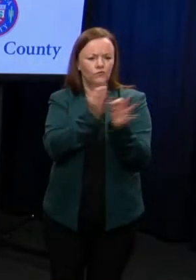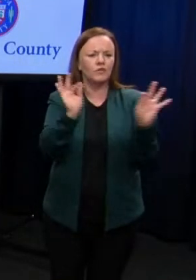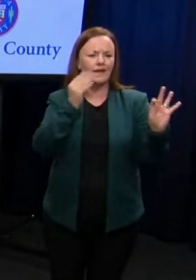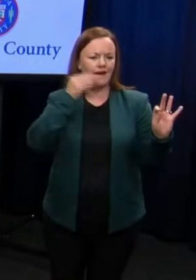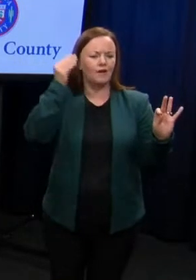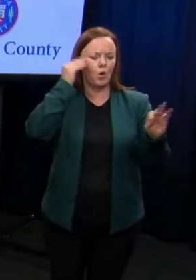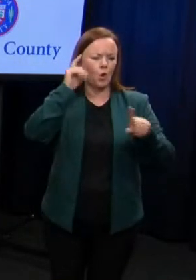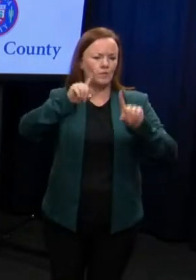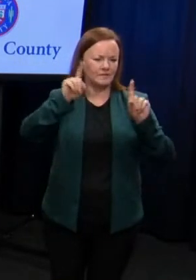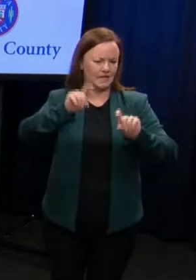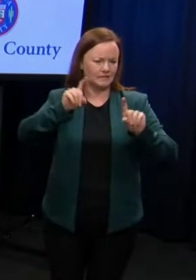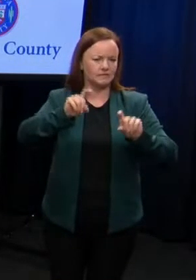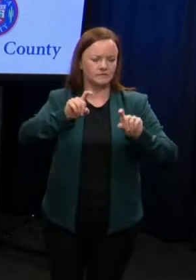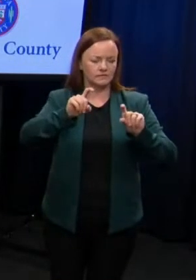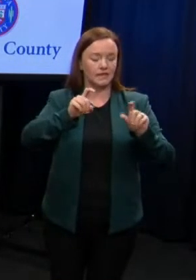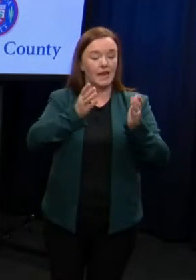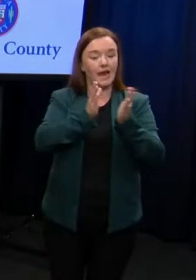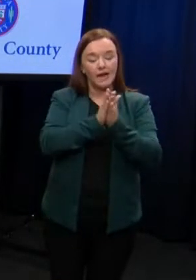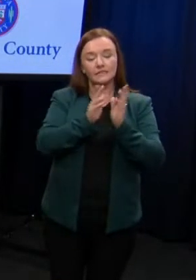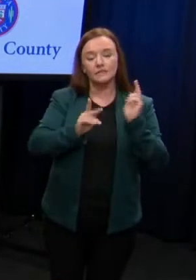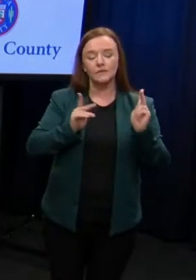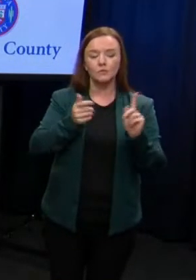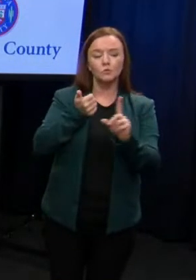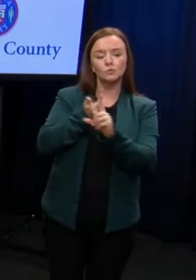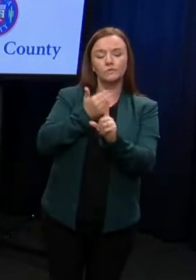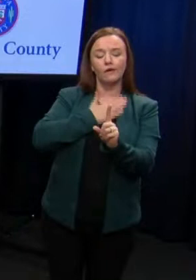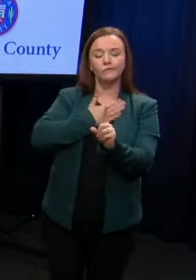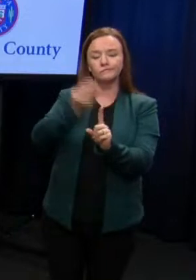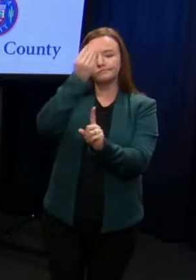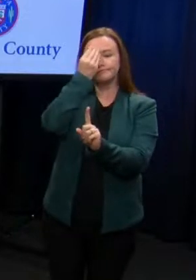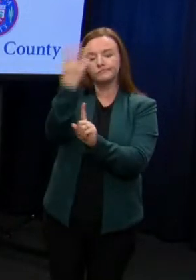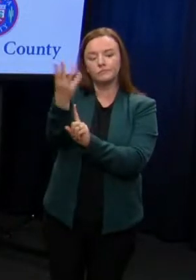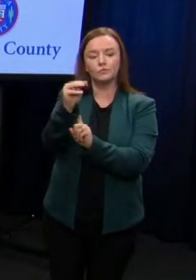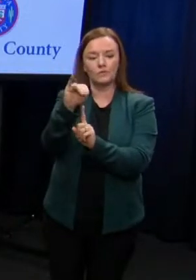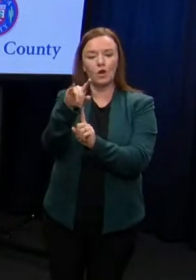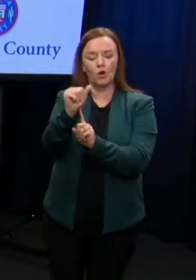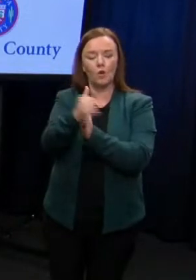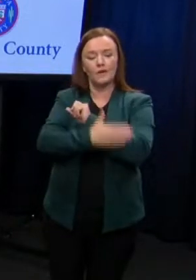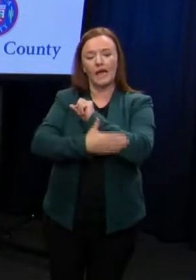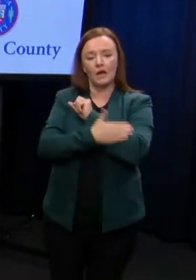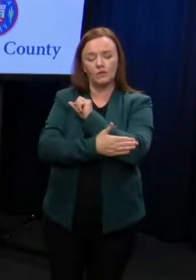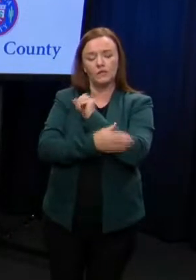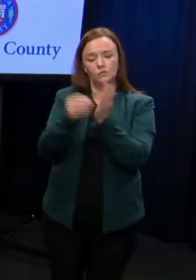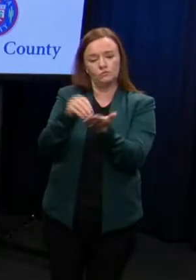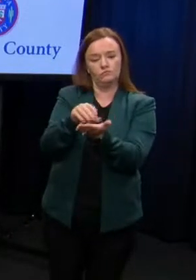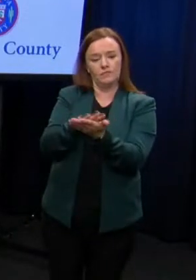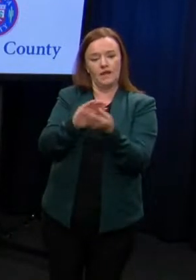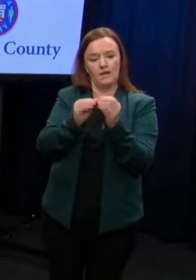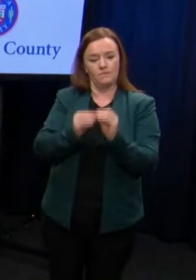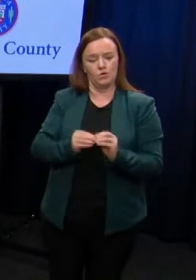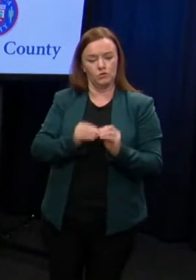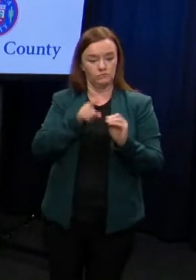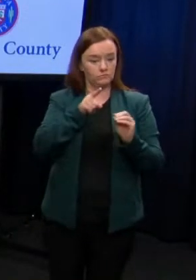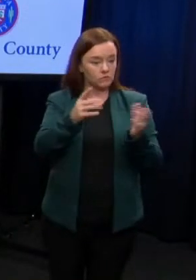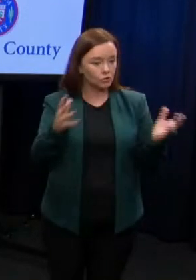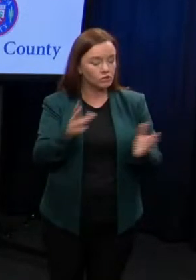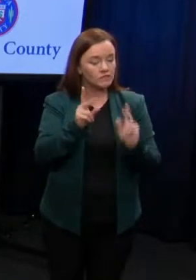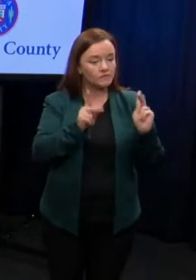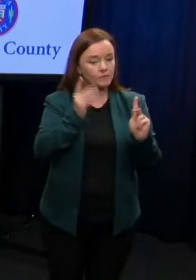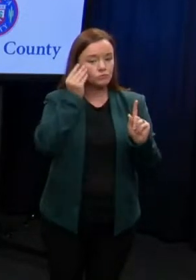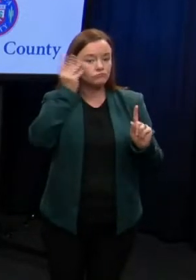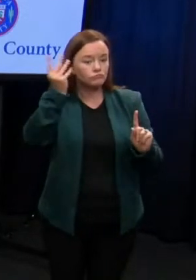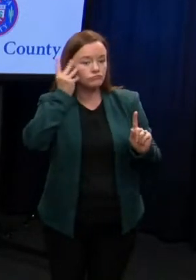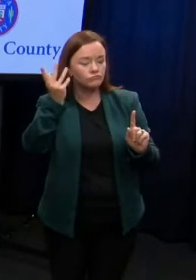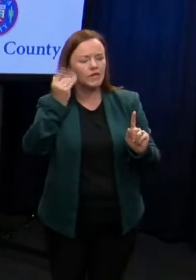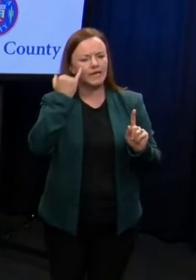are encouraging people to self-report their results to Maricopa County so they can be counted. Are you encouraging people to do that as well? And if so,